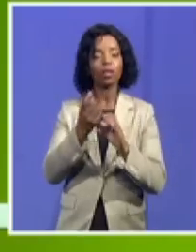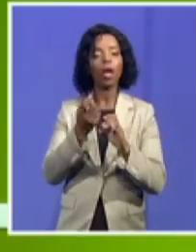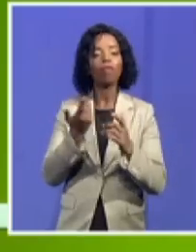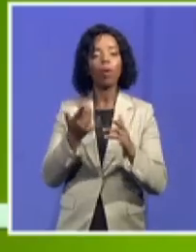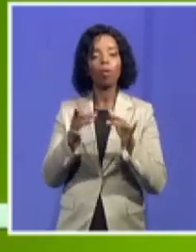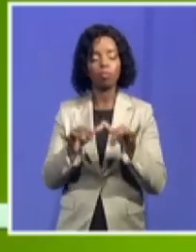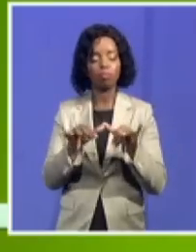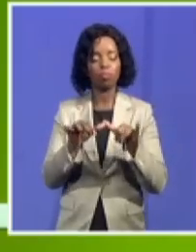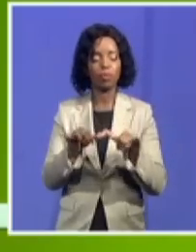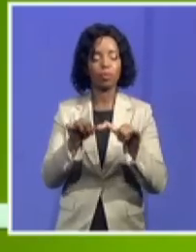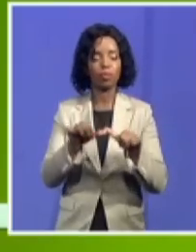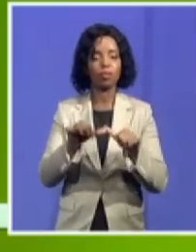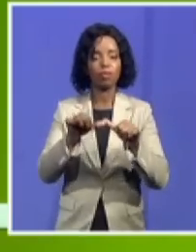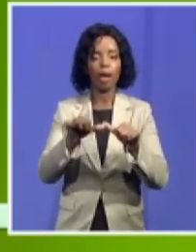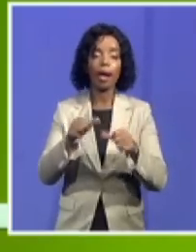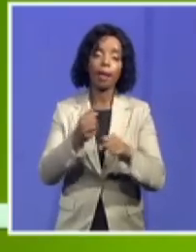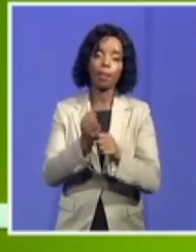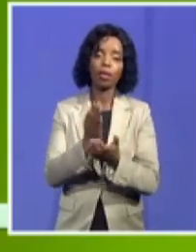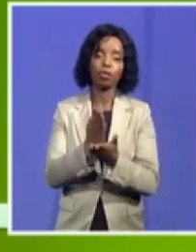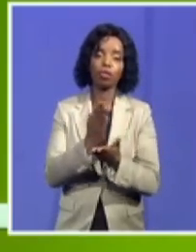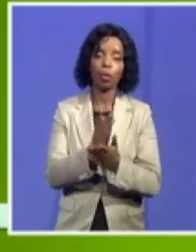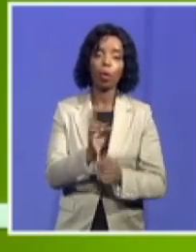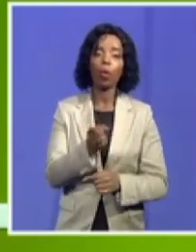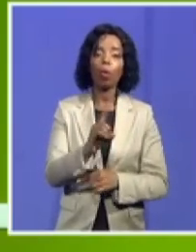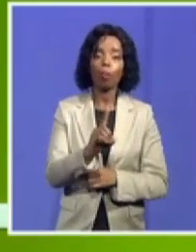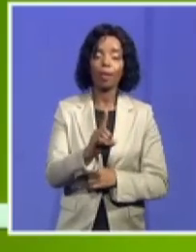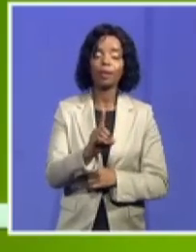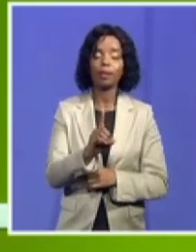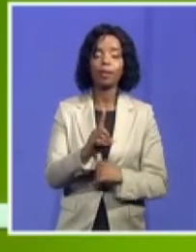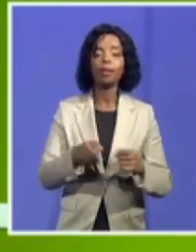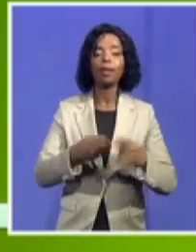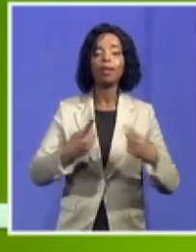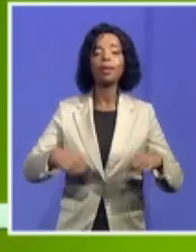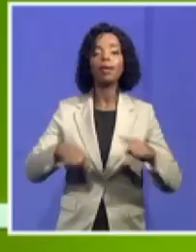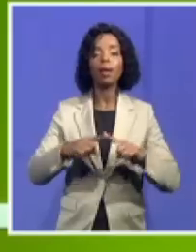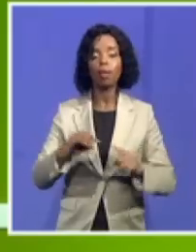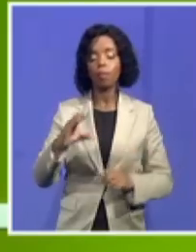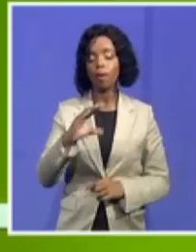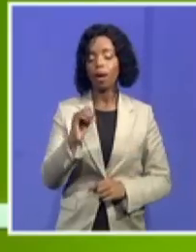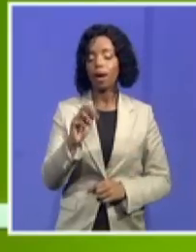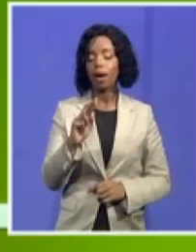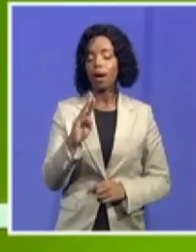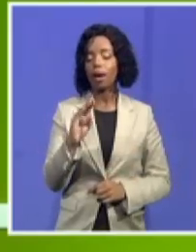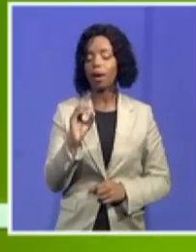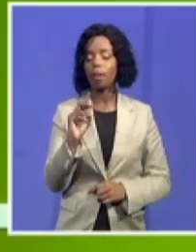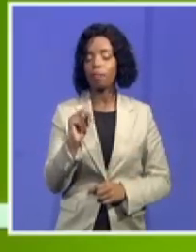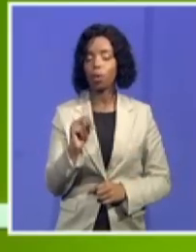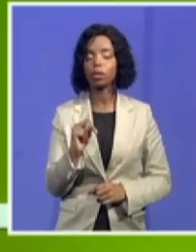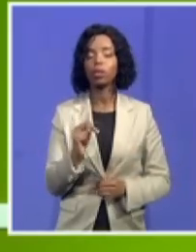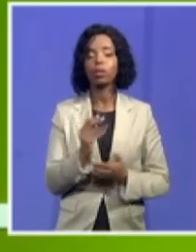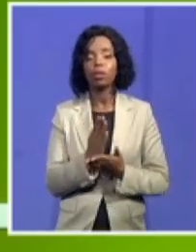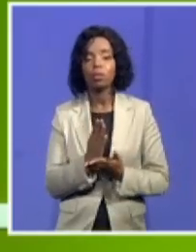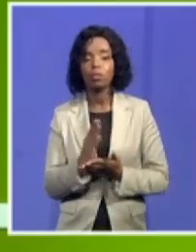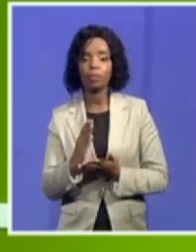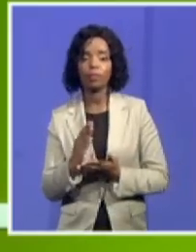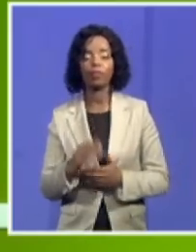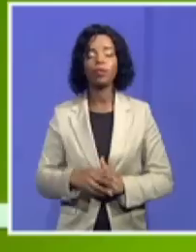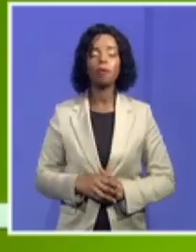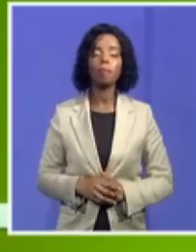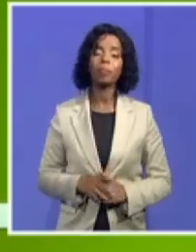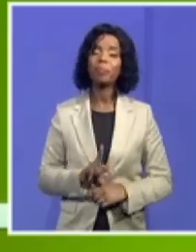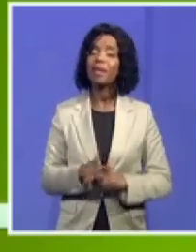towards ensuring that we reduce our carbon footprint. It is important that as we undertake